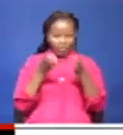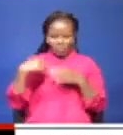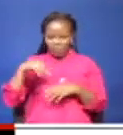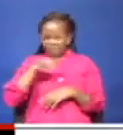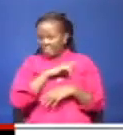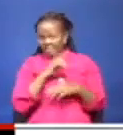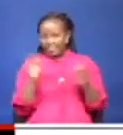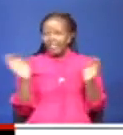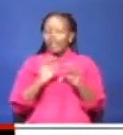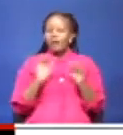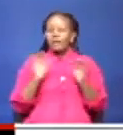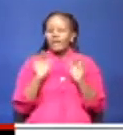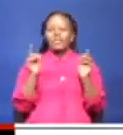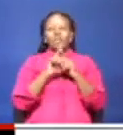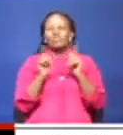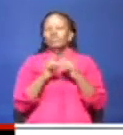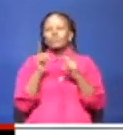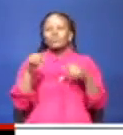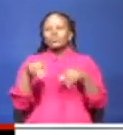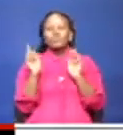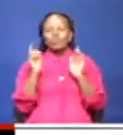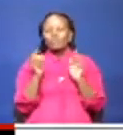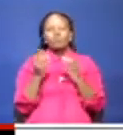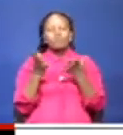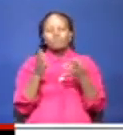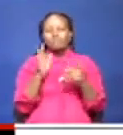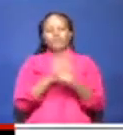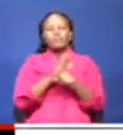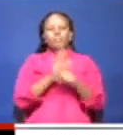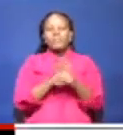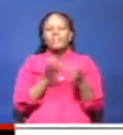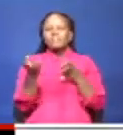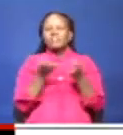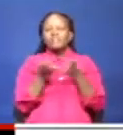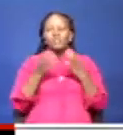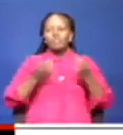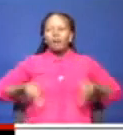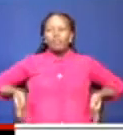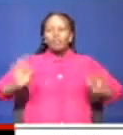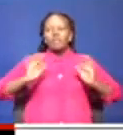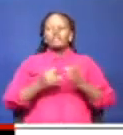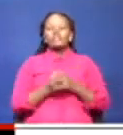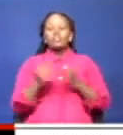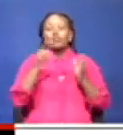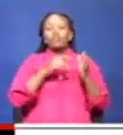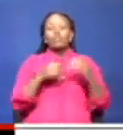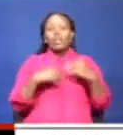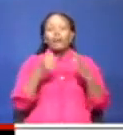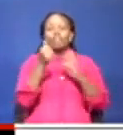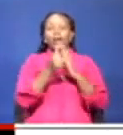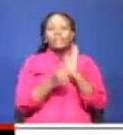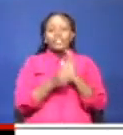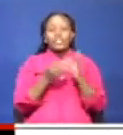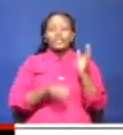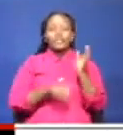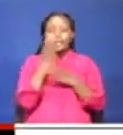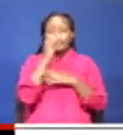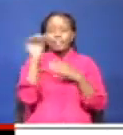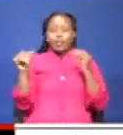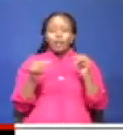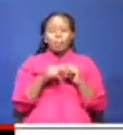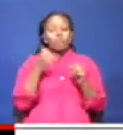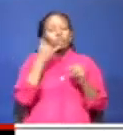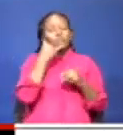aliweza kuachilia biashara hapa mchini sikaweza kufilisika. Kuna agenda ambayo tunatengeneza, itakuwa ni agenda ya Nakuru County,